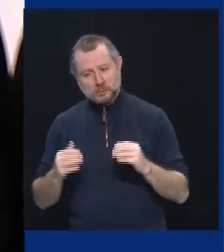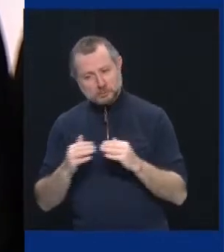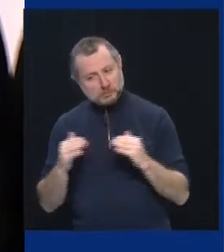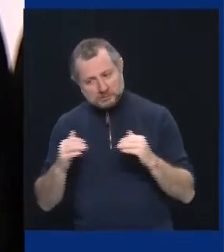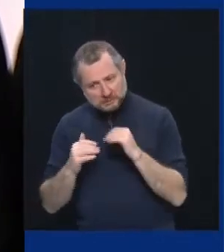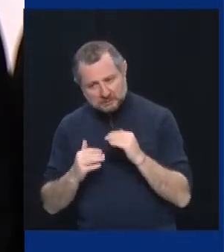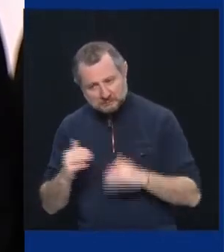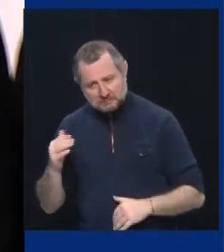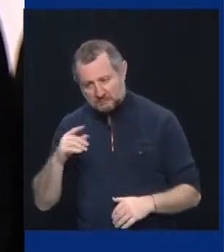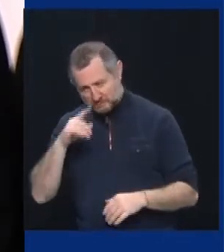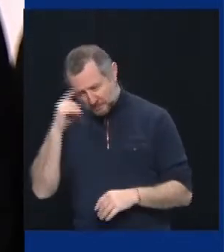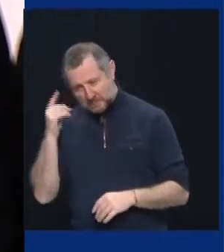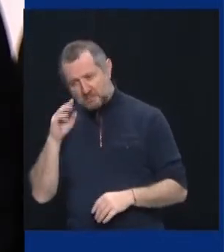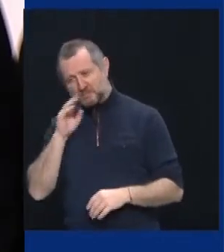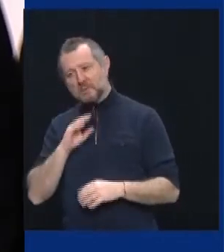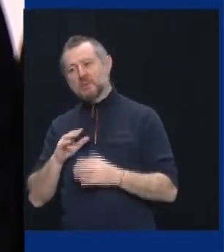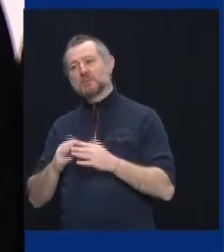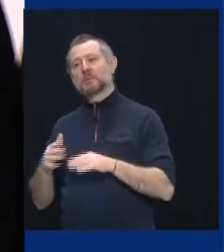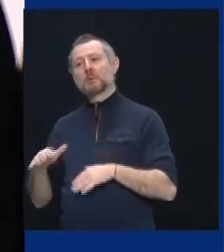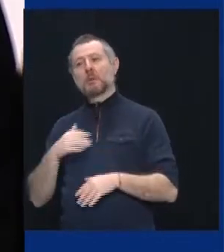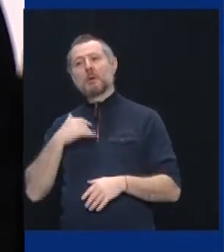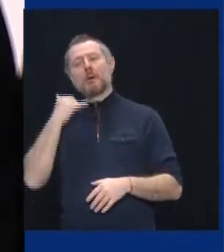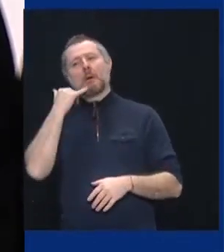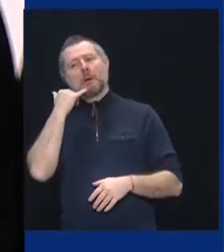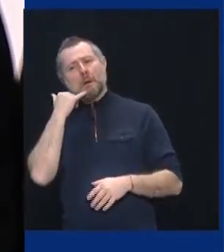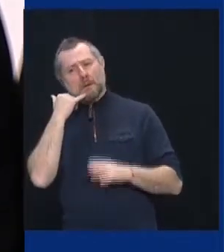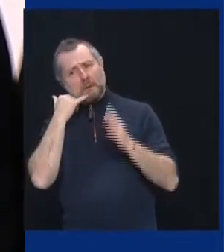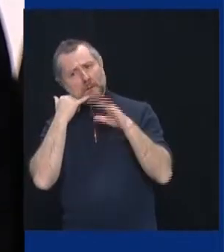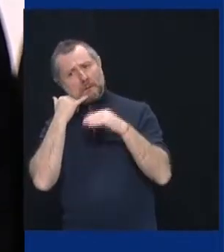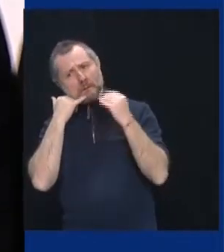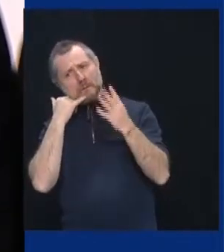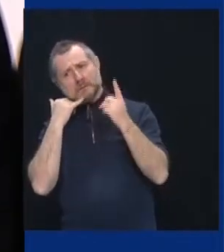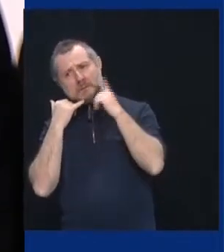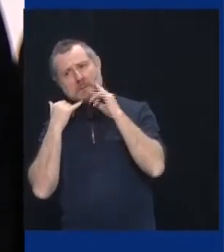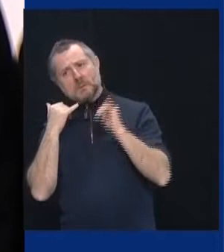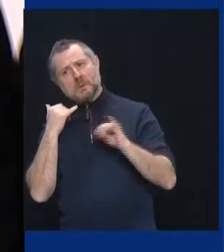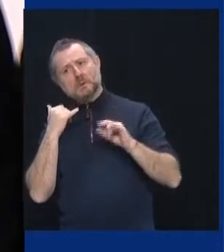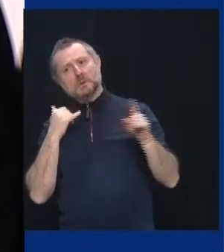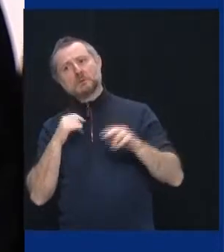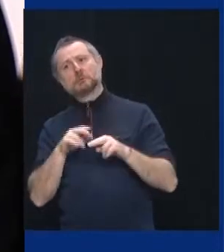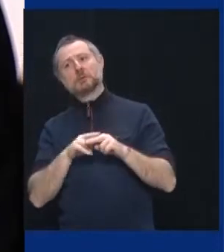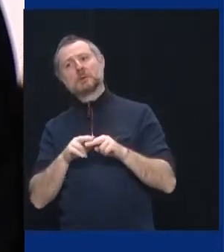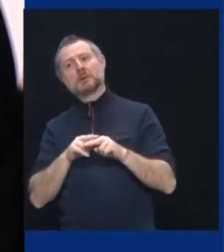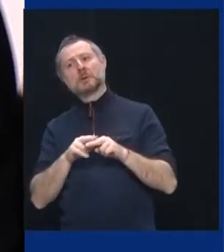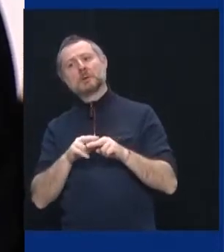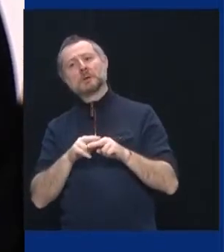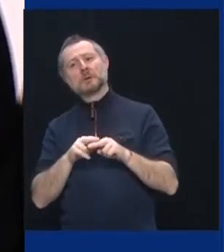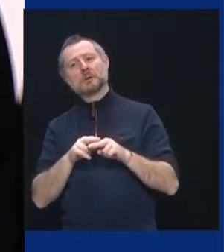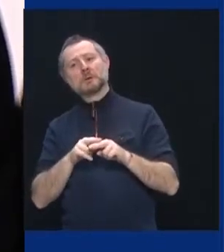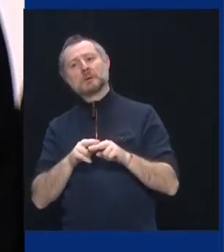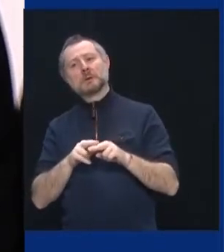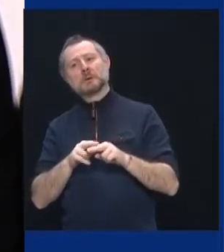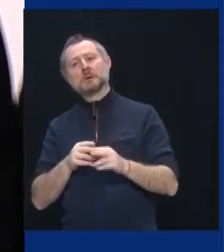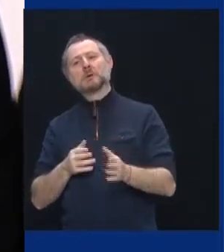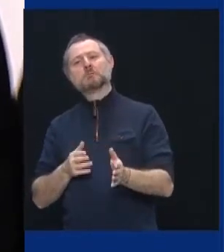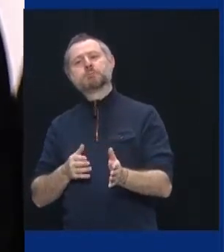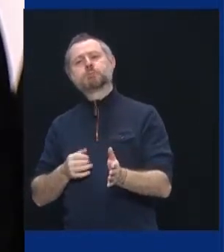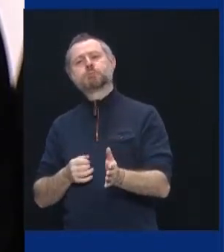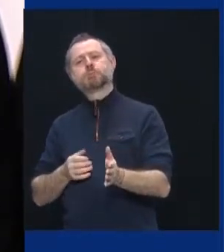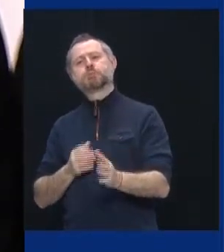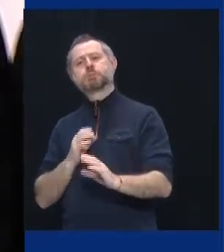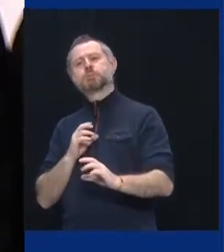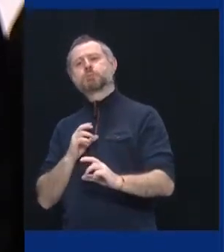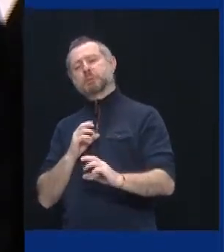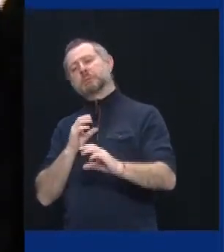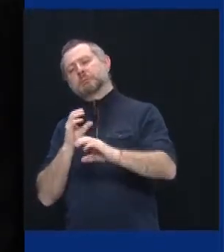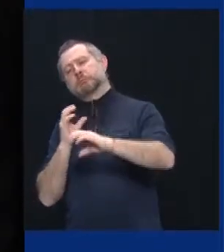said, Governor, it sounds like a train wreck in the offing. Like there's just not going to, it's not going to work, and it's not